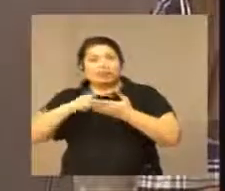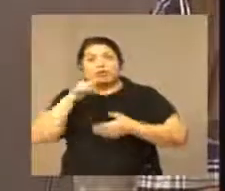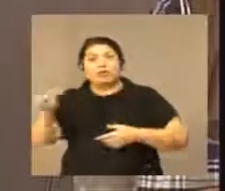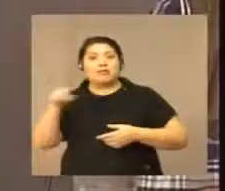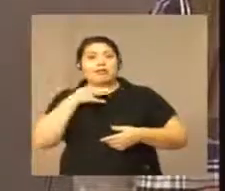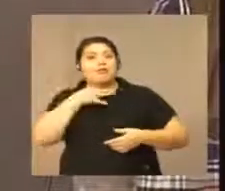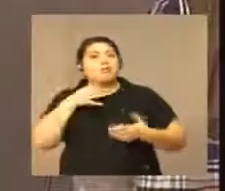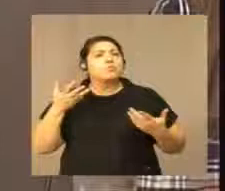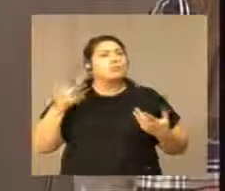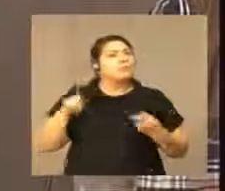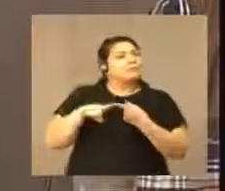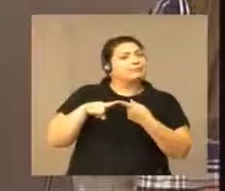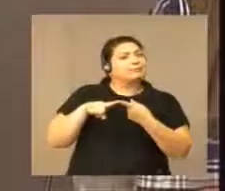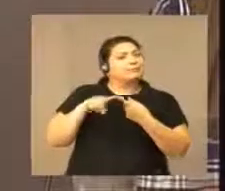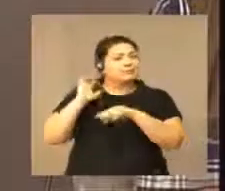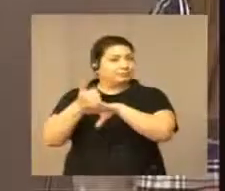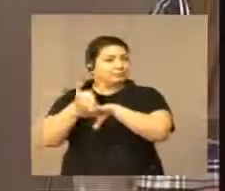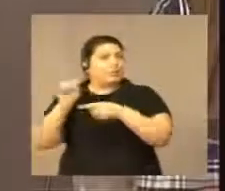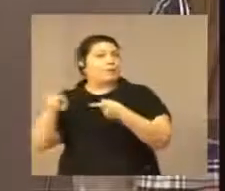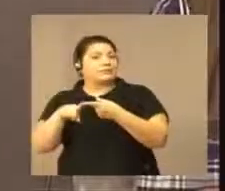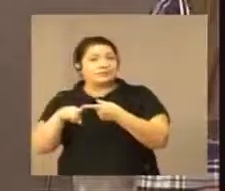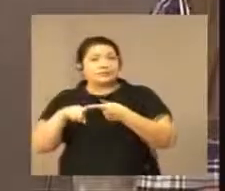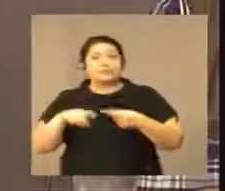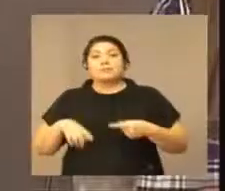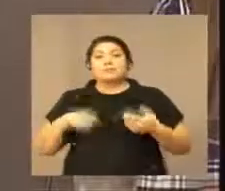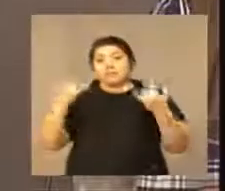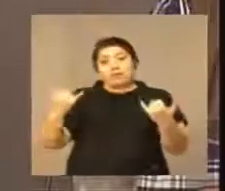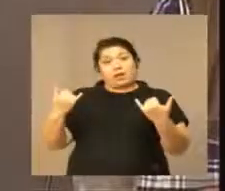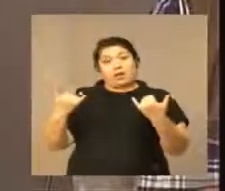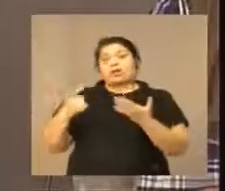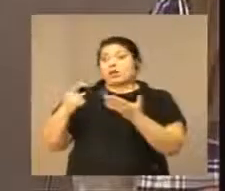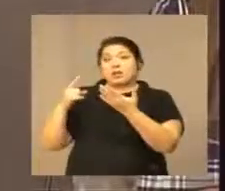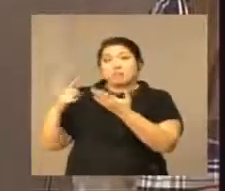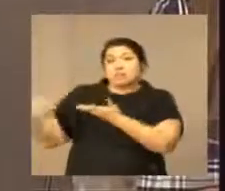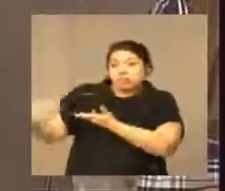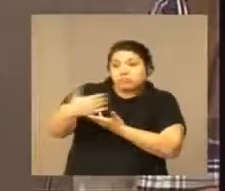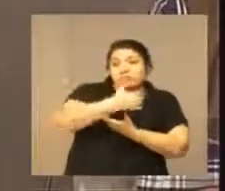on that. So the consultations wrap up